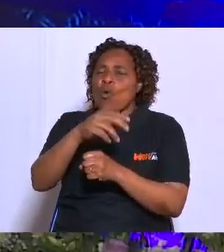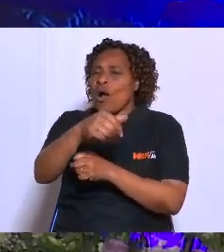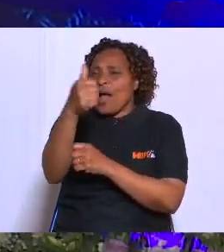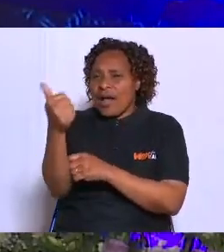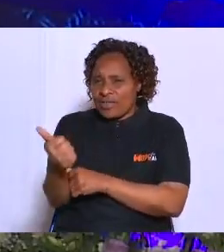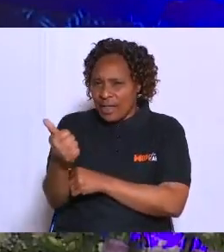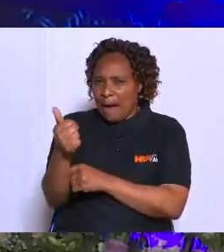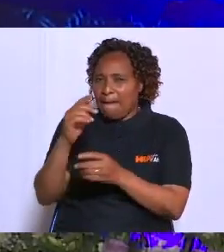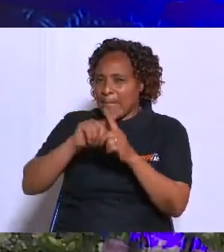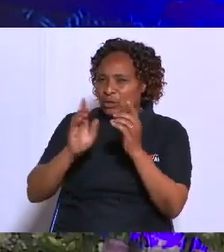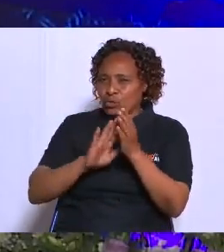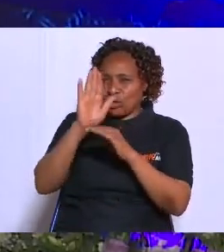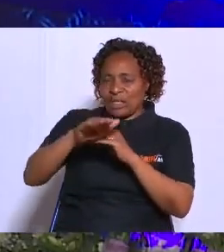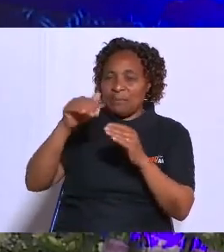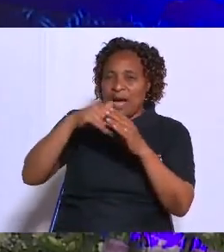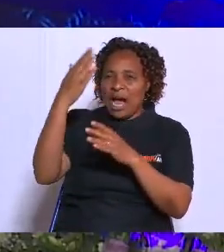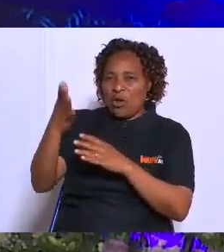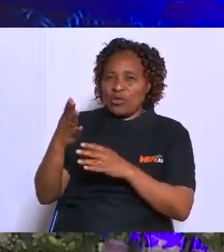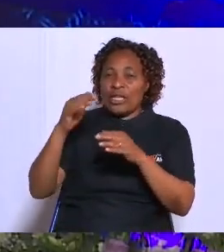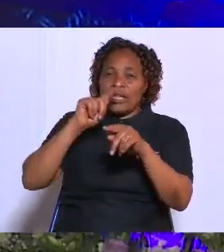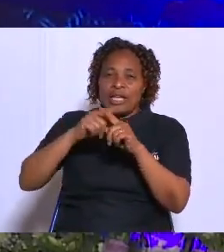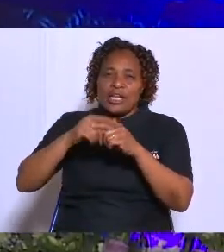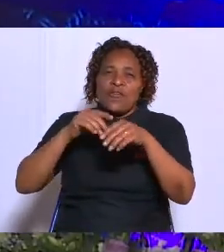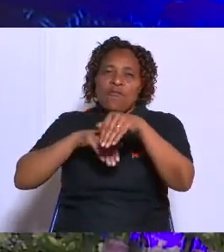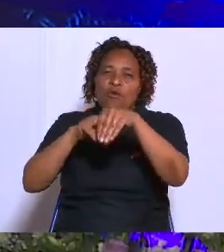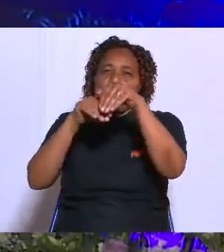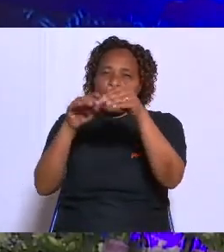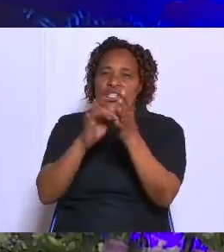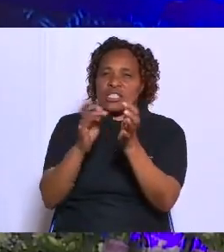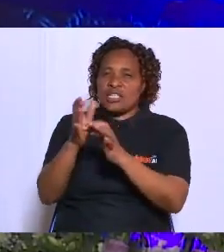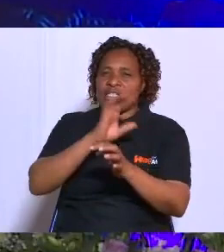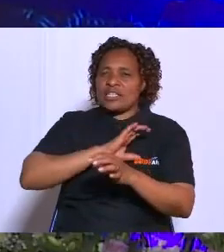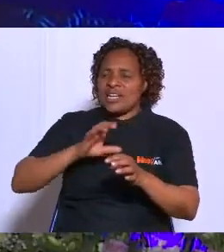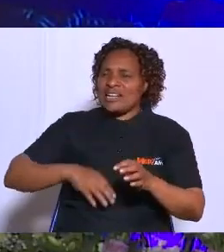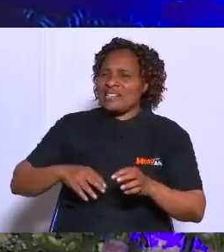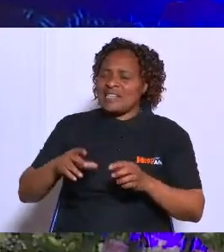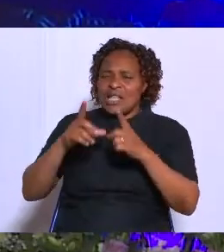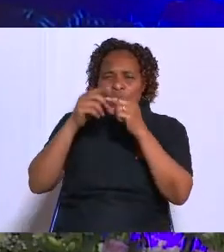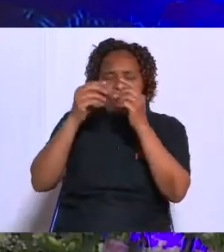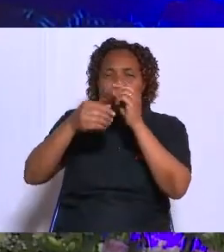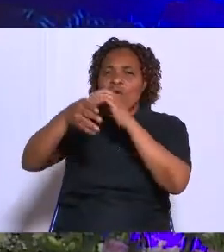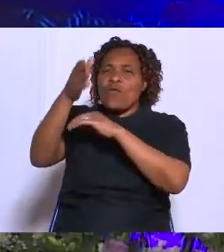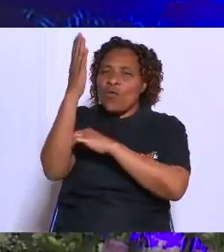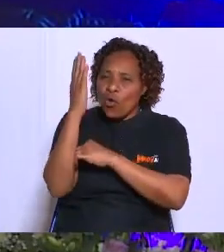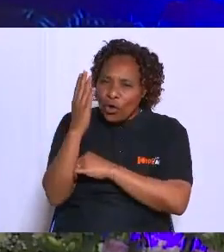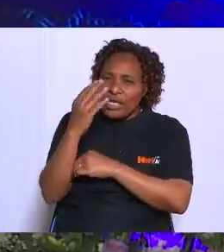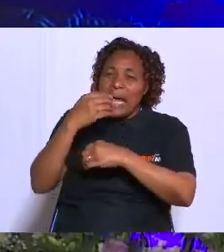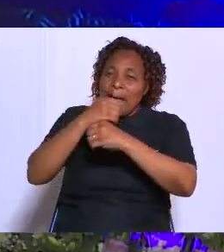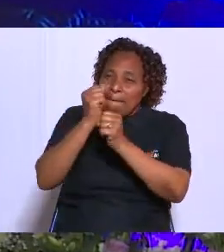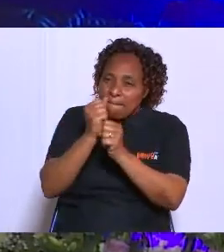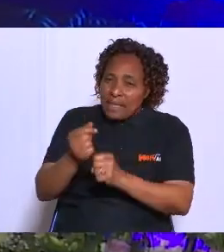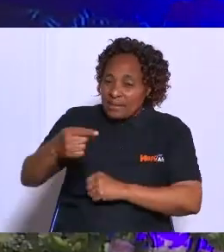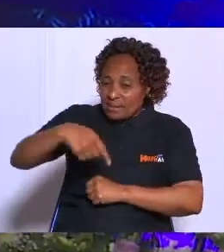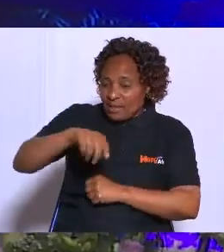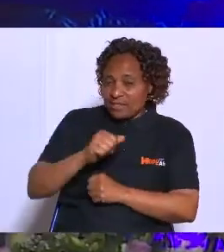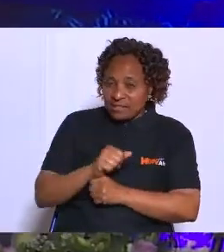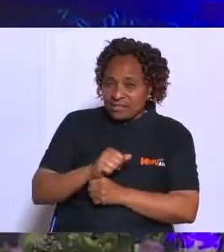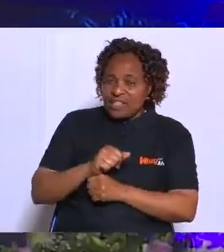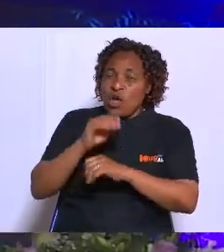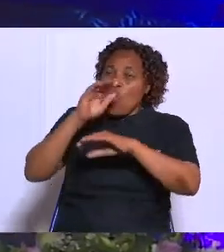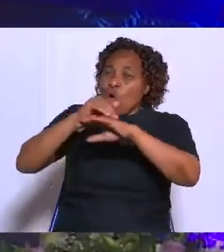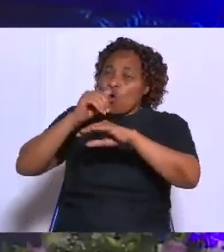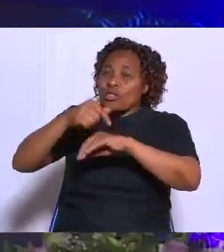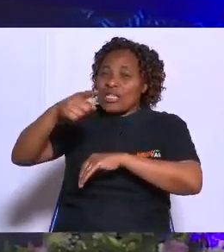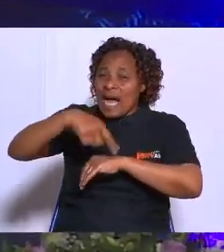but to step out and follow Christ the word of God calls us the word of God